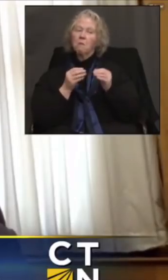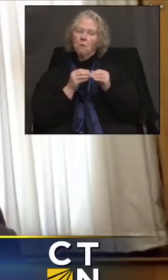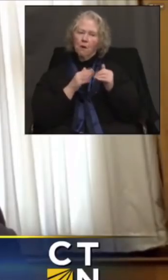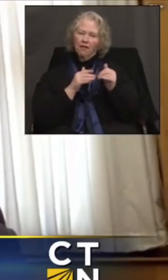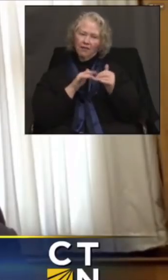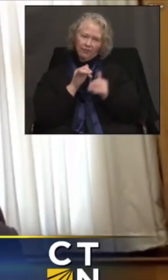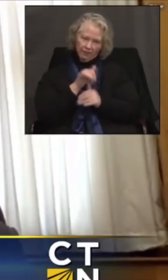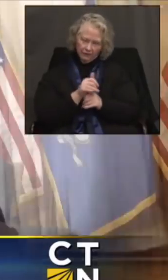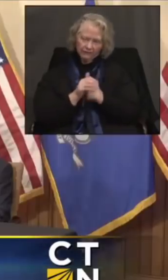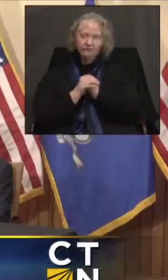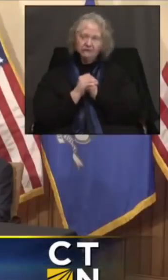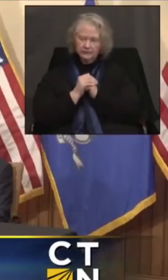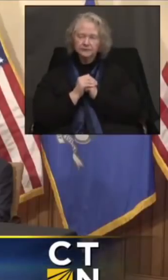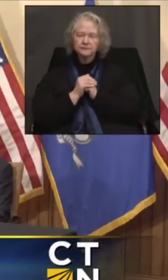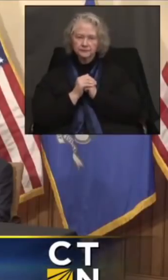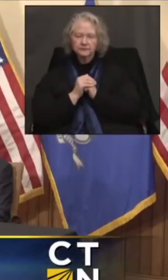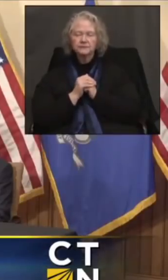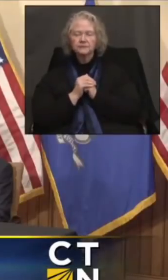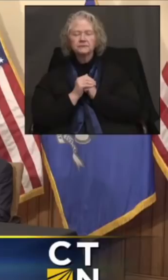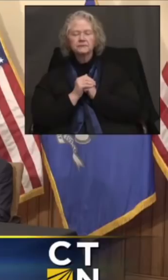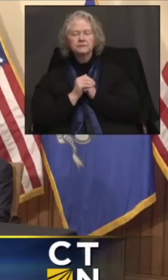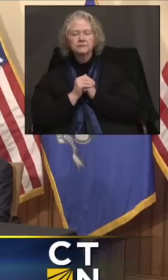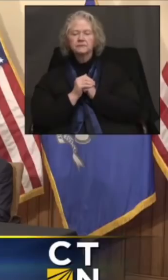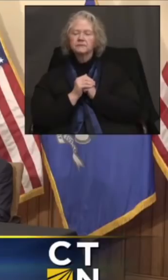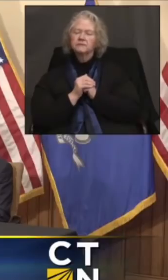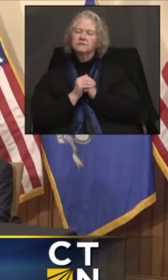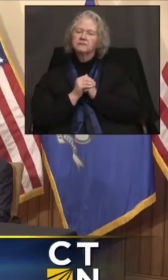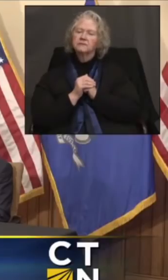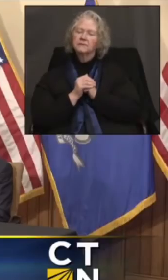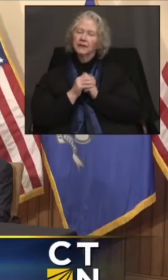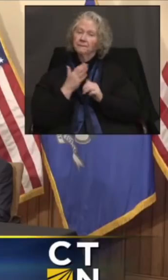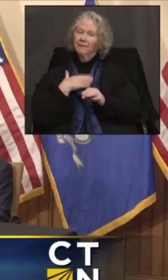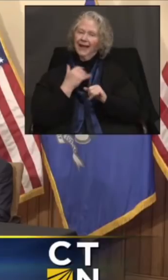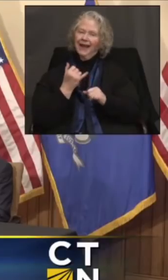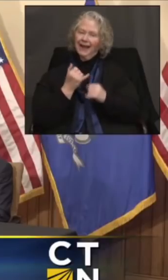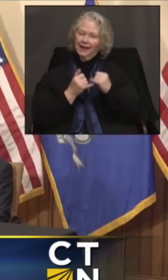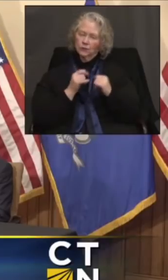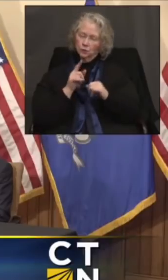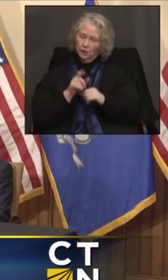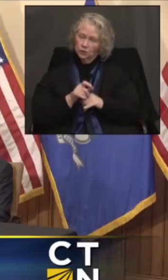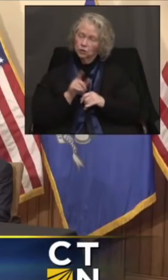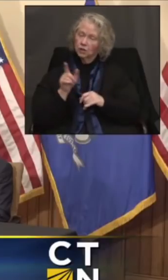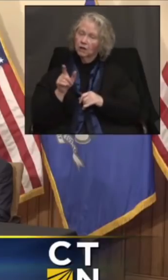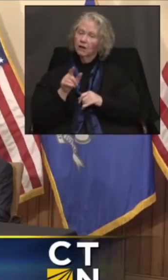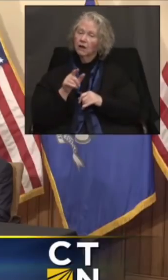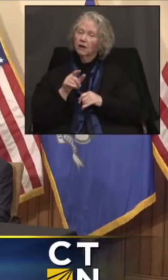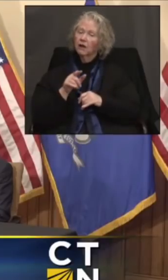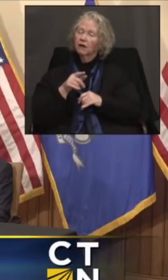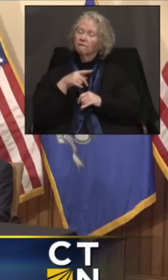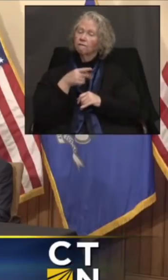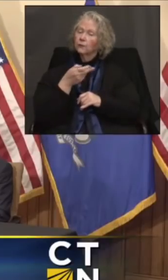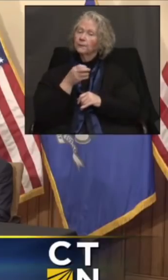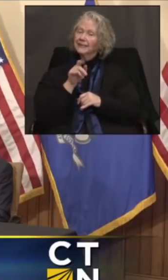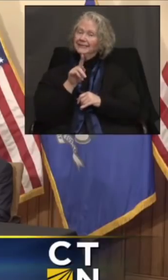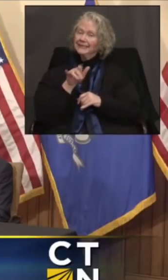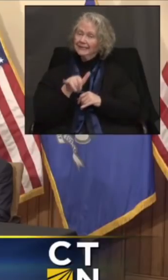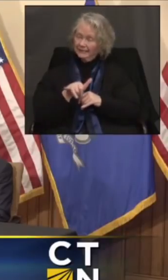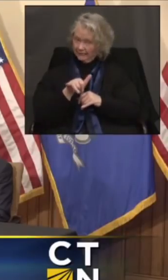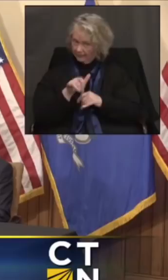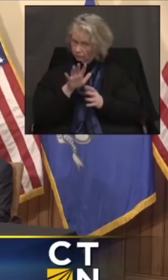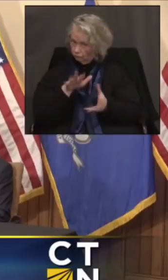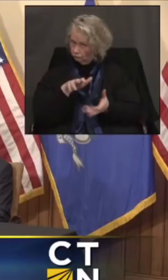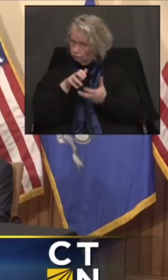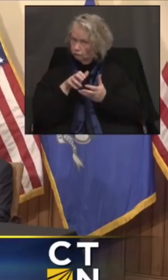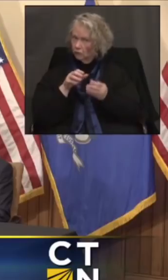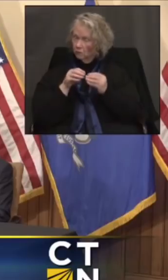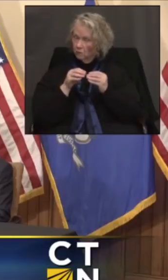all channels. And this is my last question. Are the pharmacies getting more vaccine from